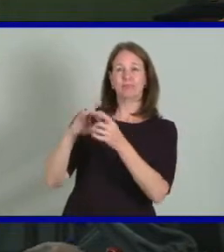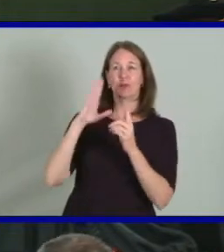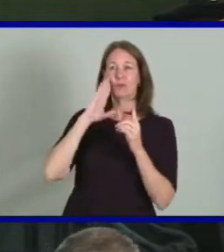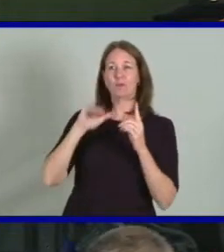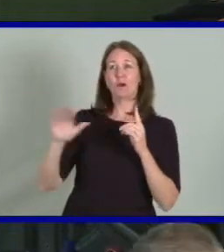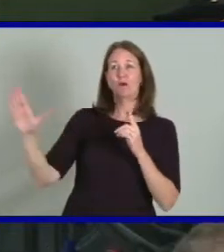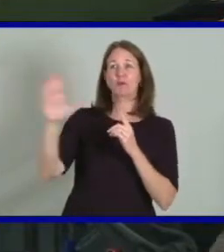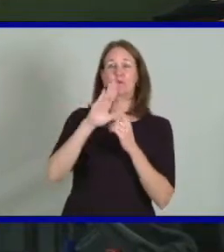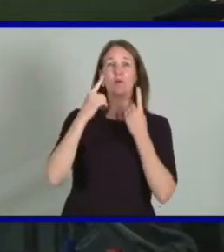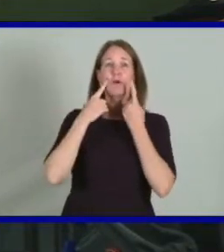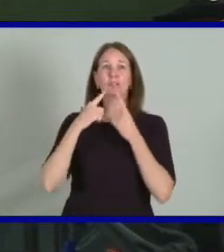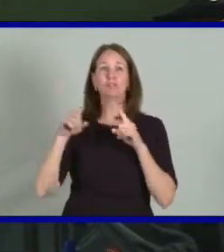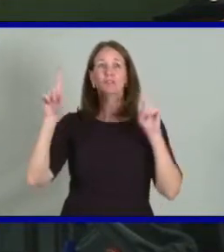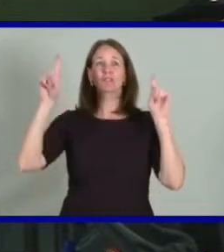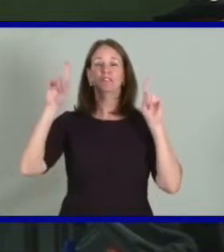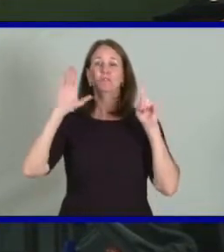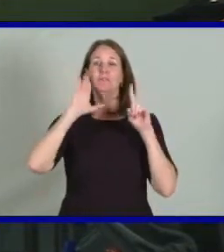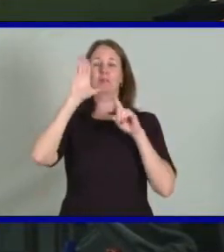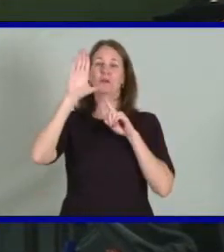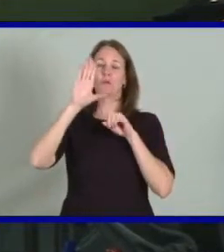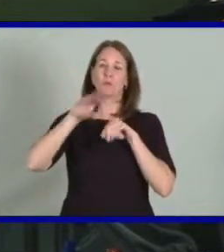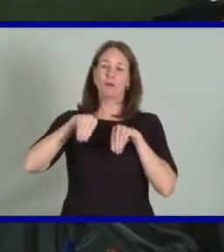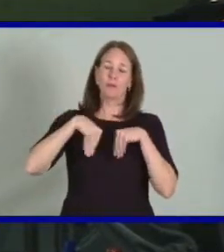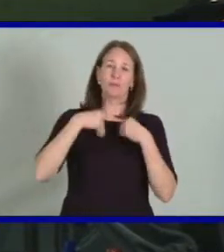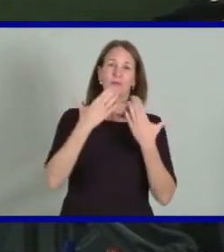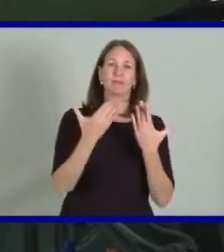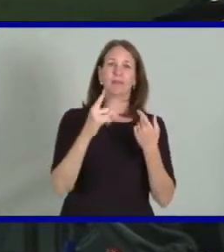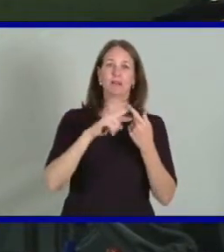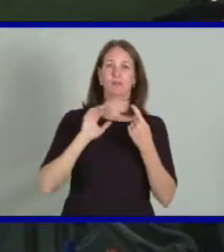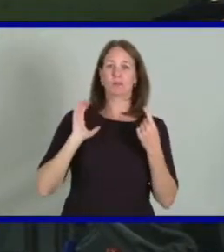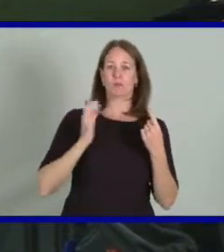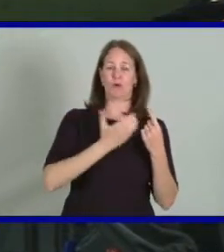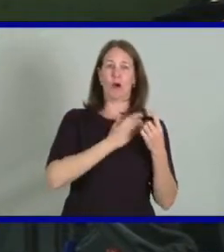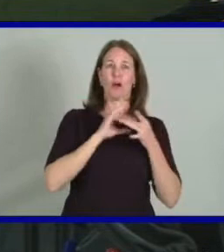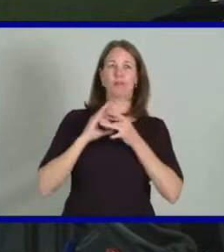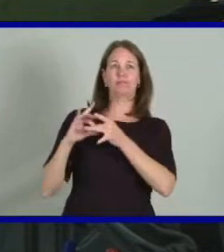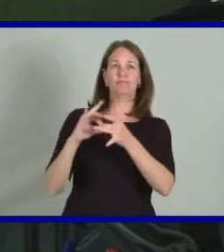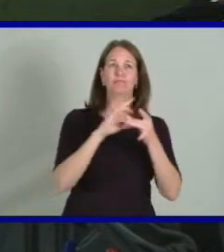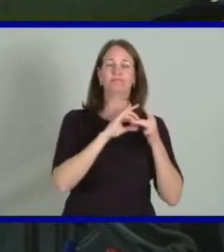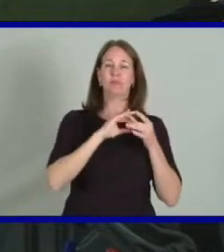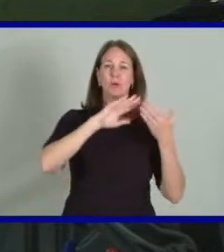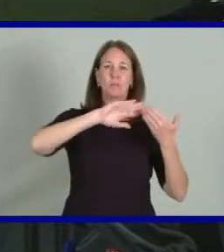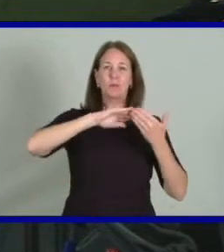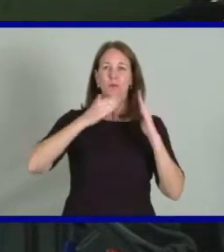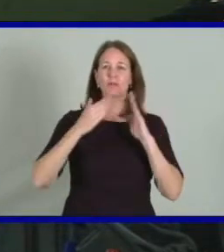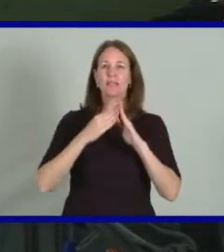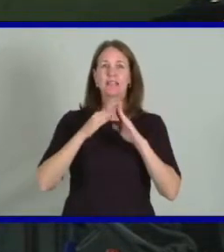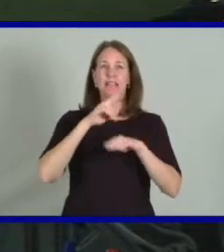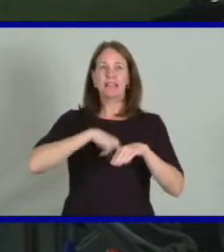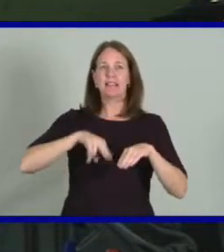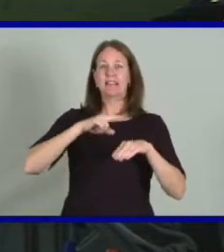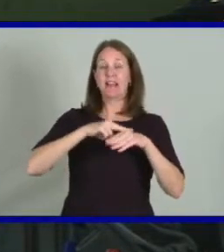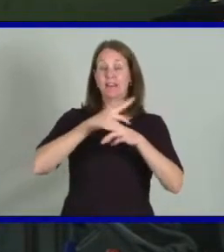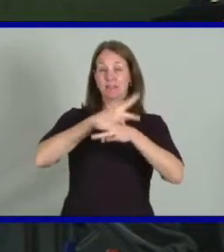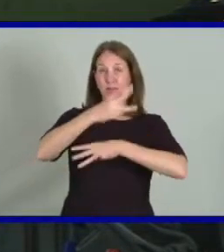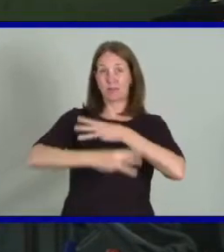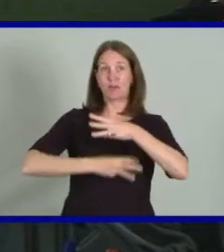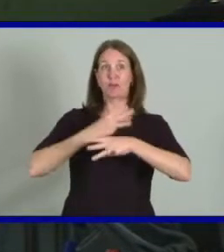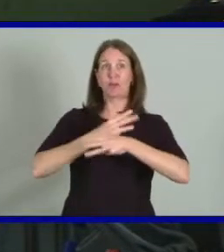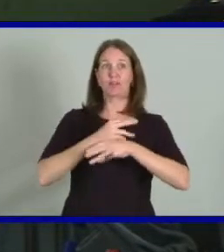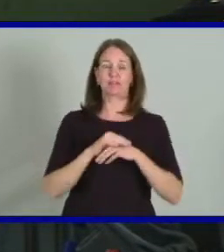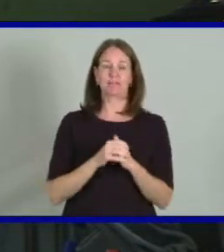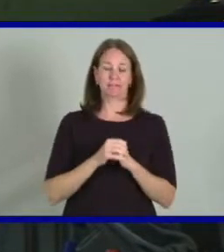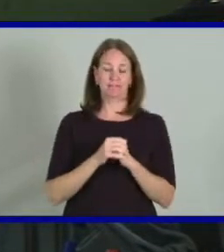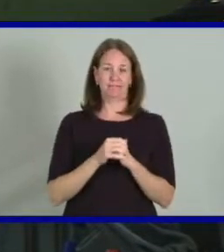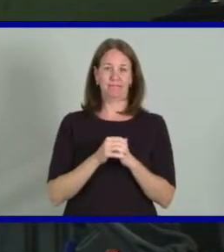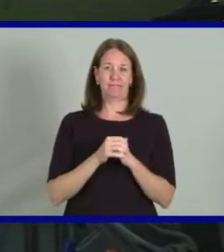to the collective success of our institution, our community, our nation, and our world. On behalf